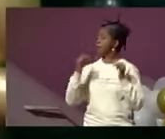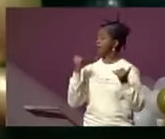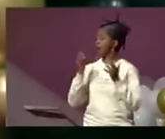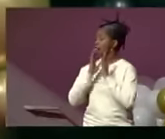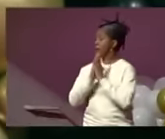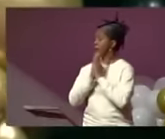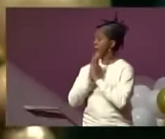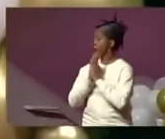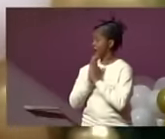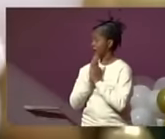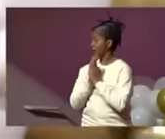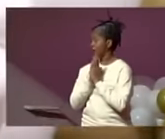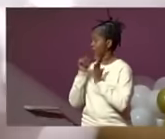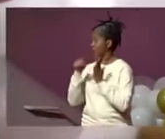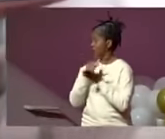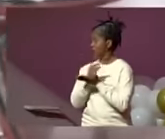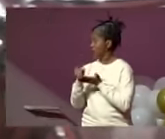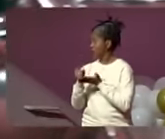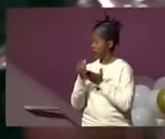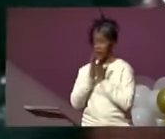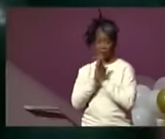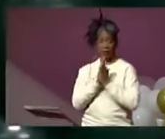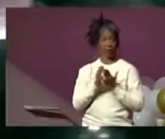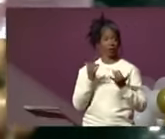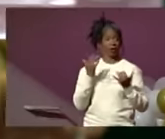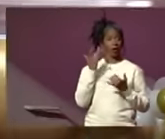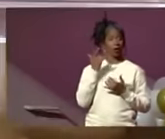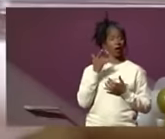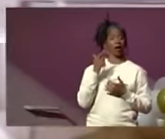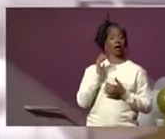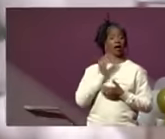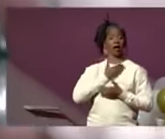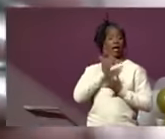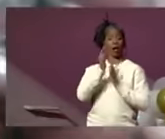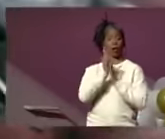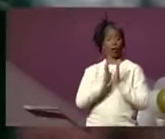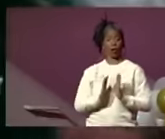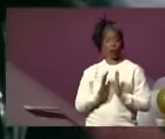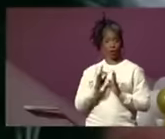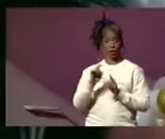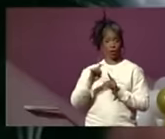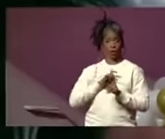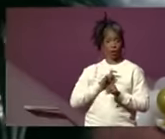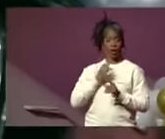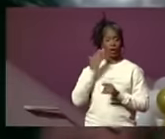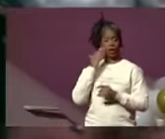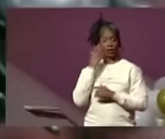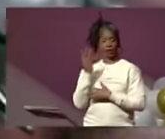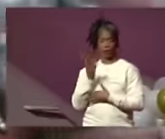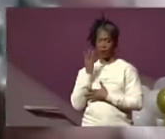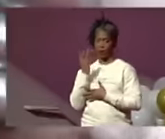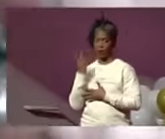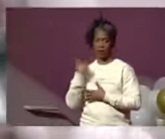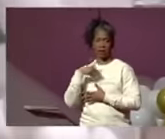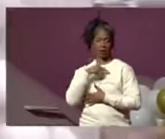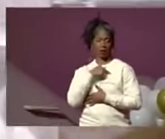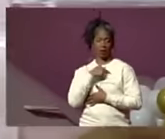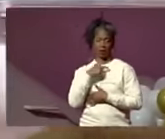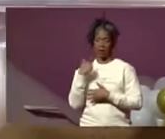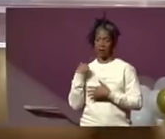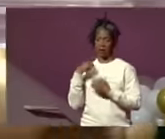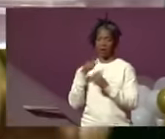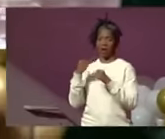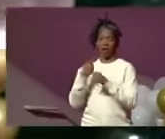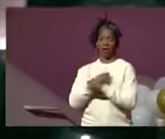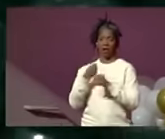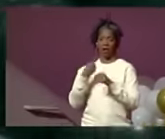week. Got a call from our attorney. And on Wednesday, as you know, we've been in a